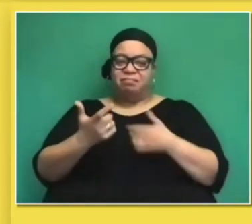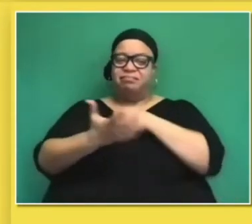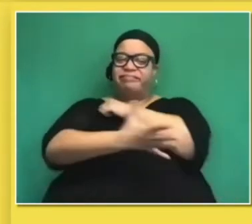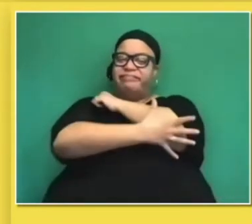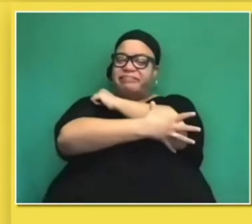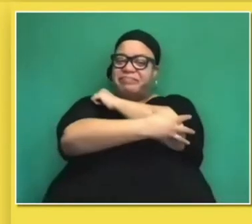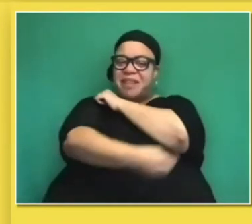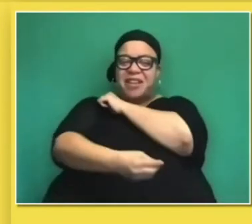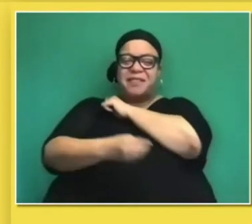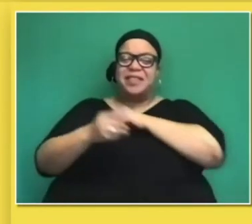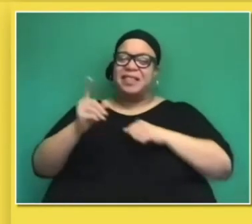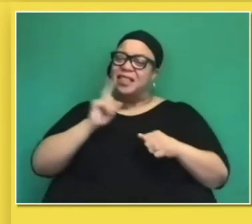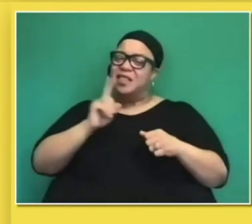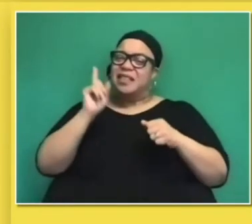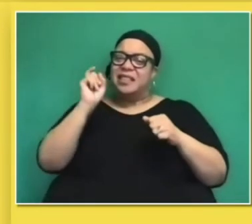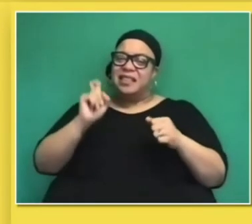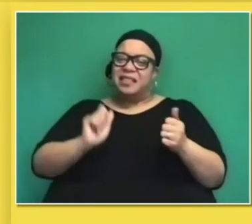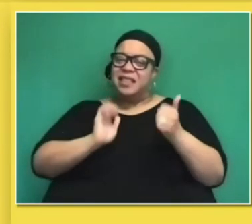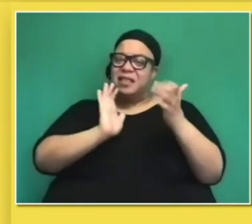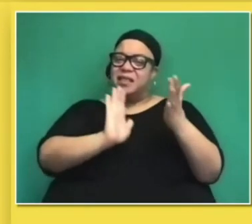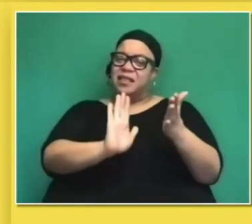bring domestic tranquility.